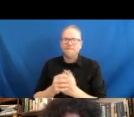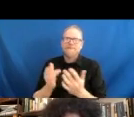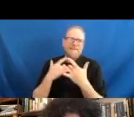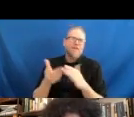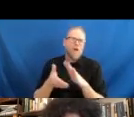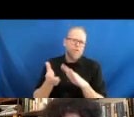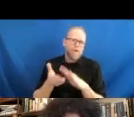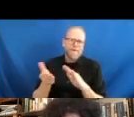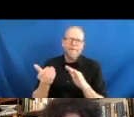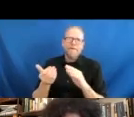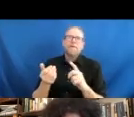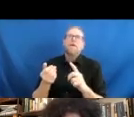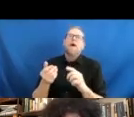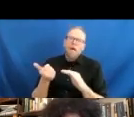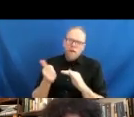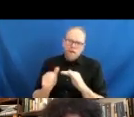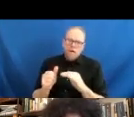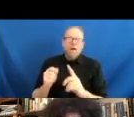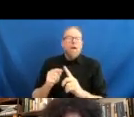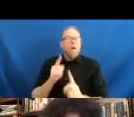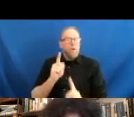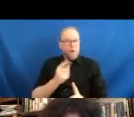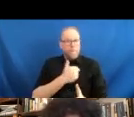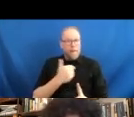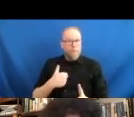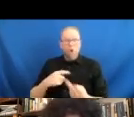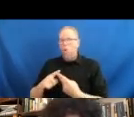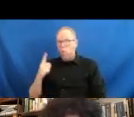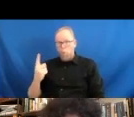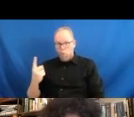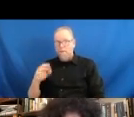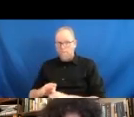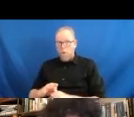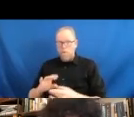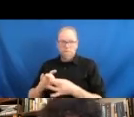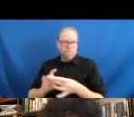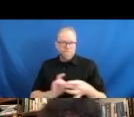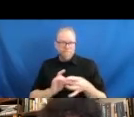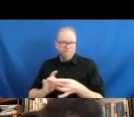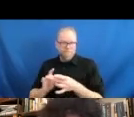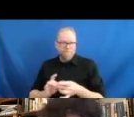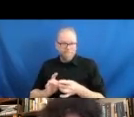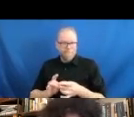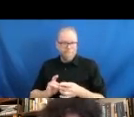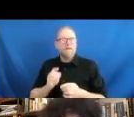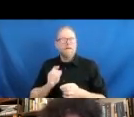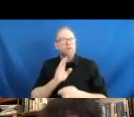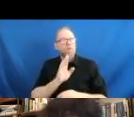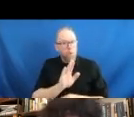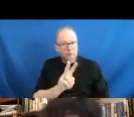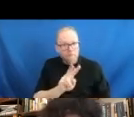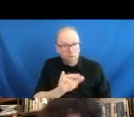under a one member, one vote basis. So your voice is just as valuable as the